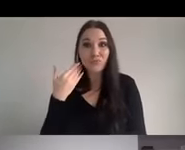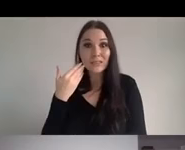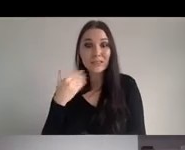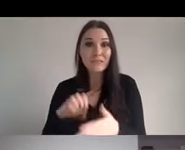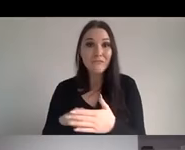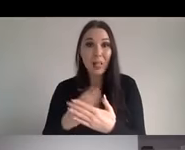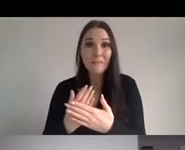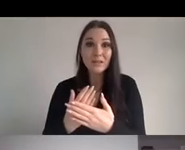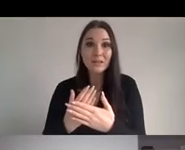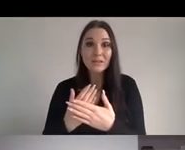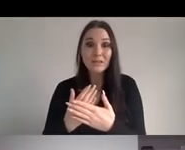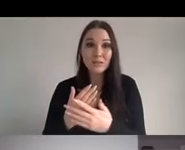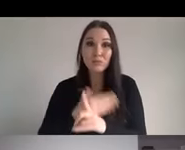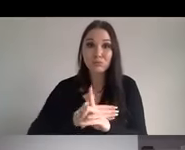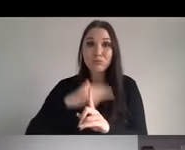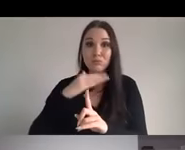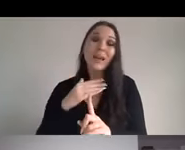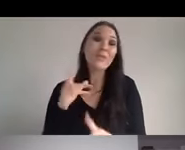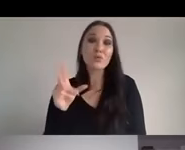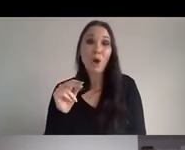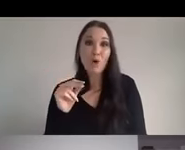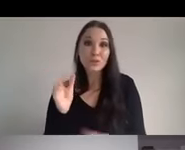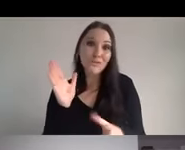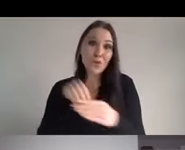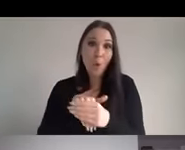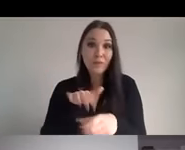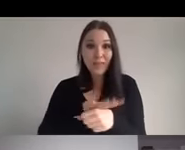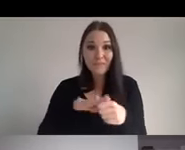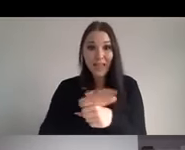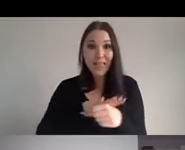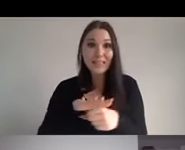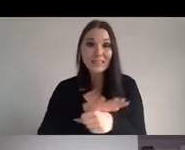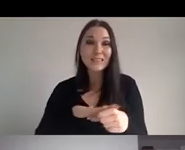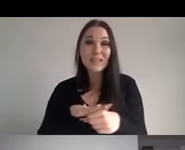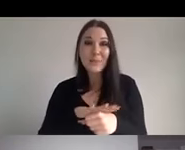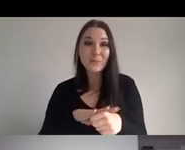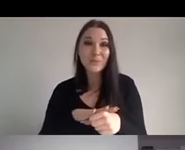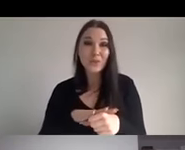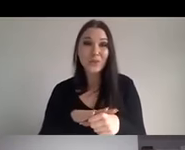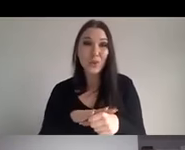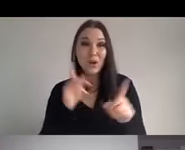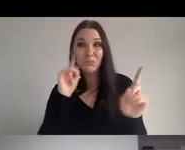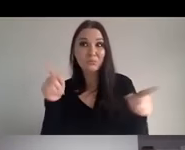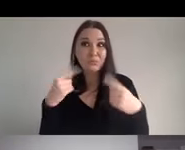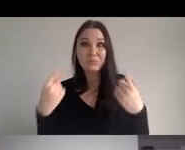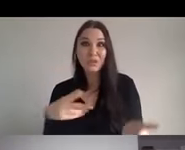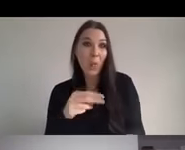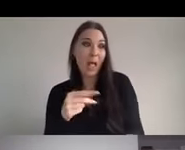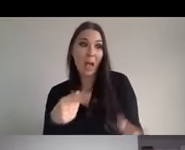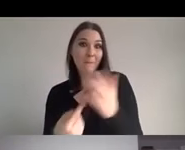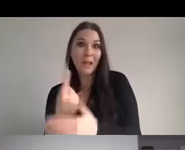So if you're not in the field, you're kind of in disbelief that it's actually happening, right?